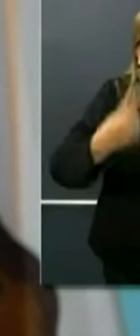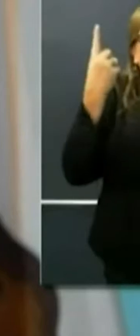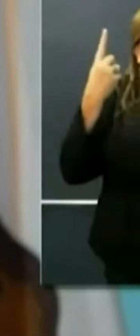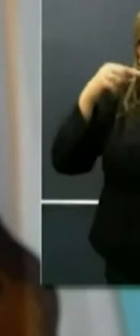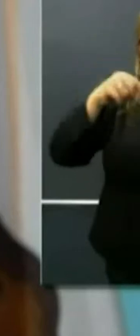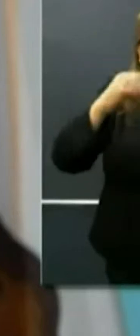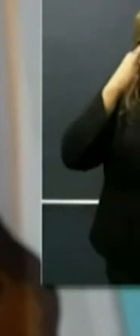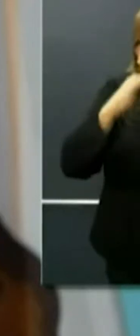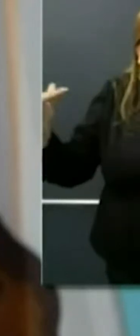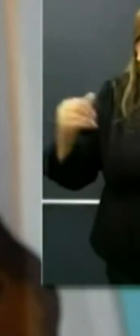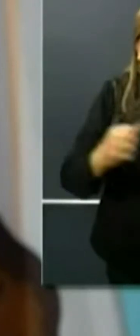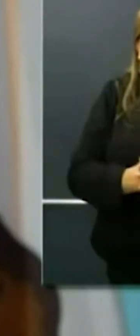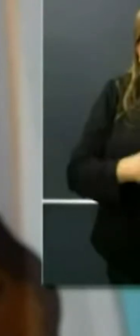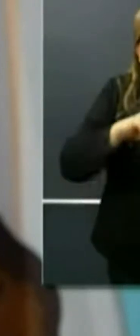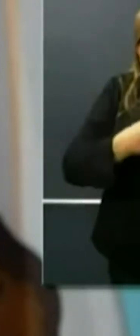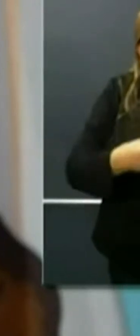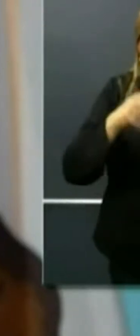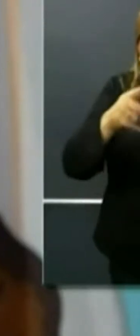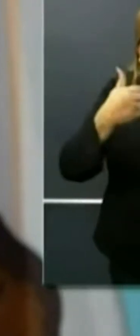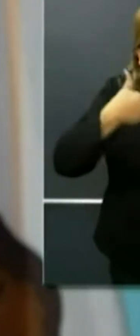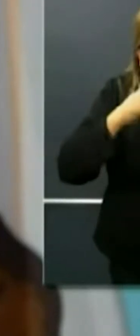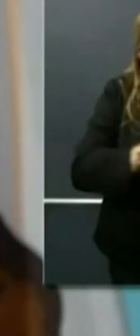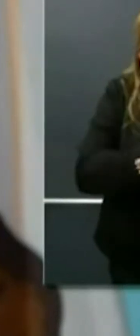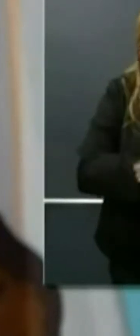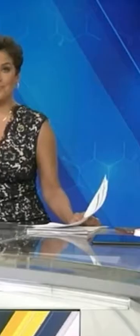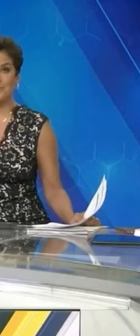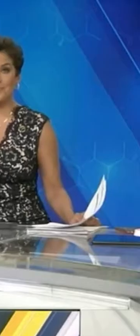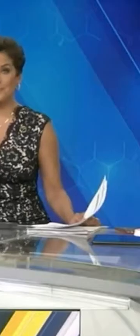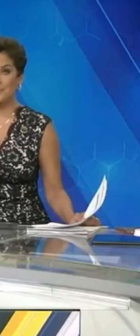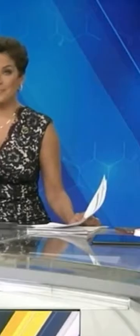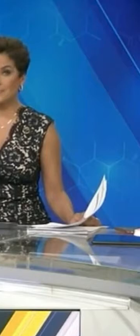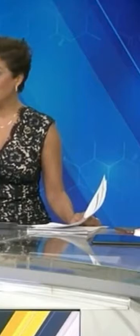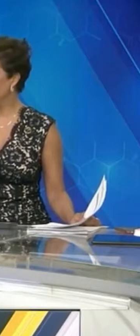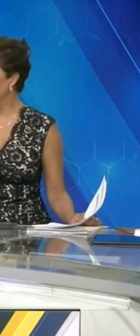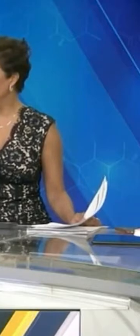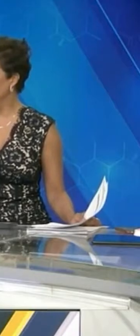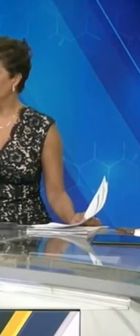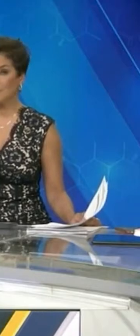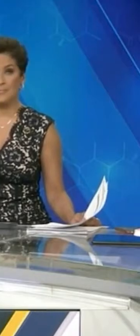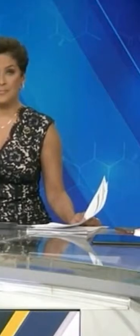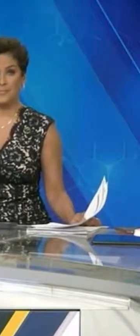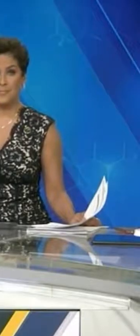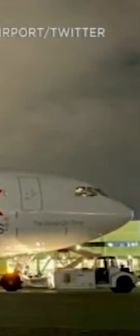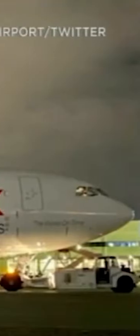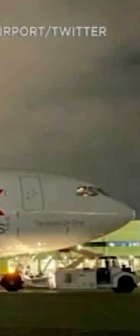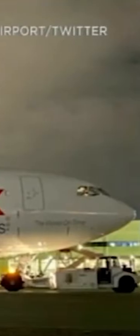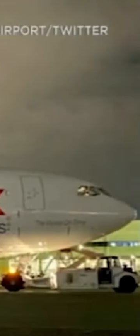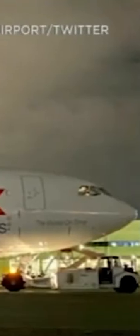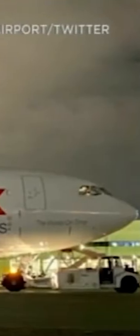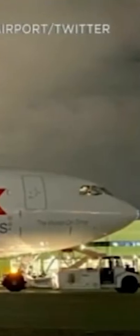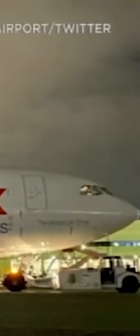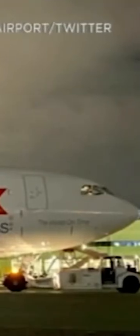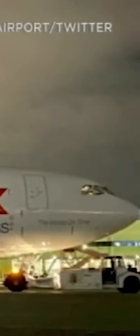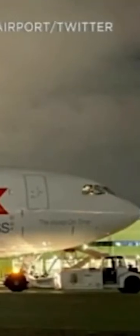documented or undocumented, there are people in need. It's a new sign of hope for a lot of people in this battle against coronavirus. The first